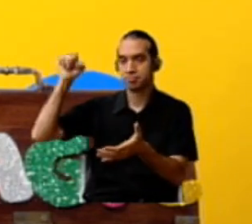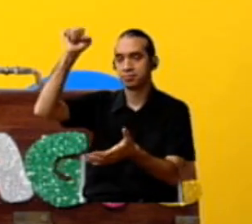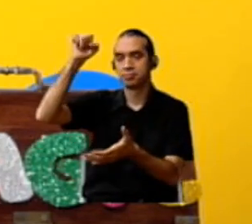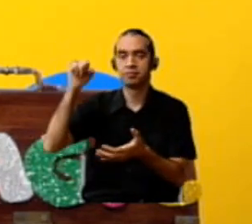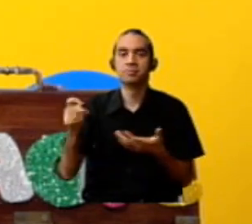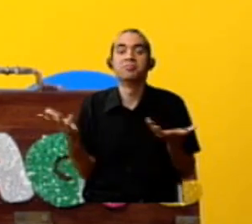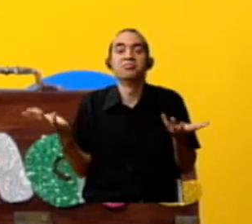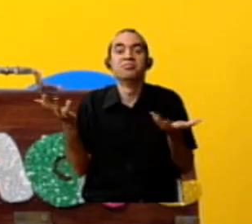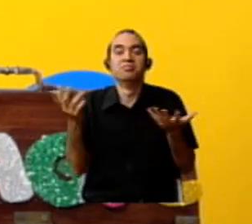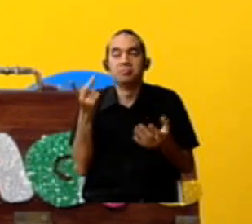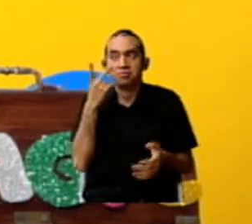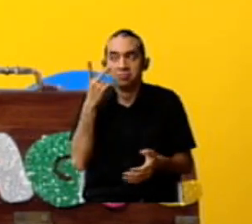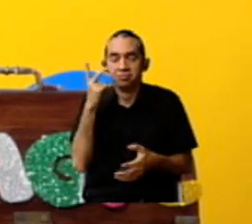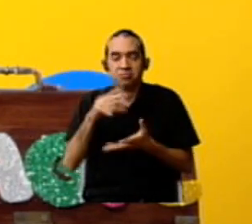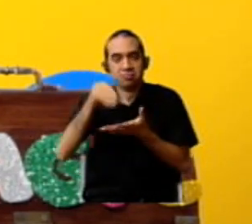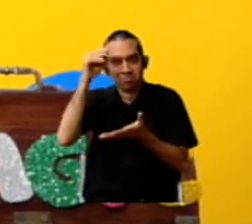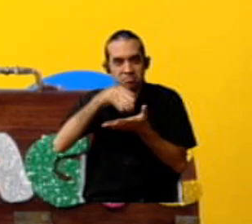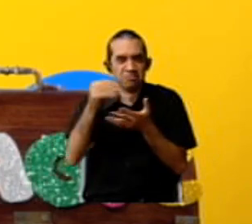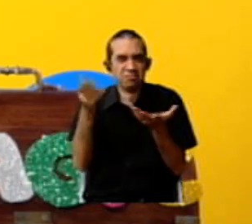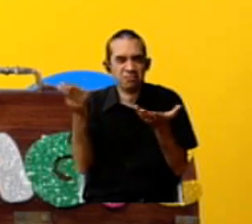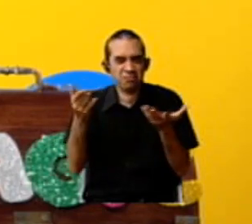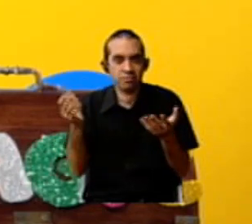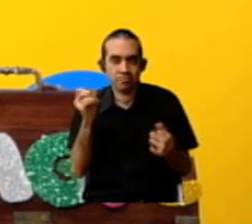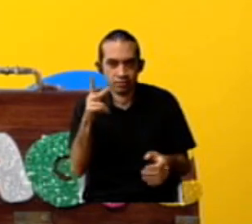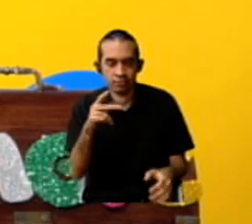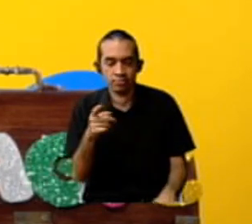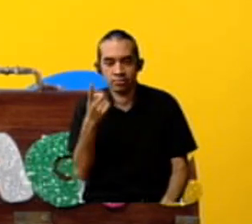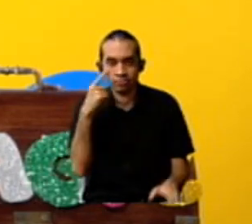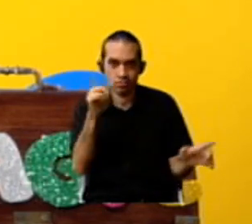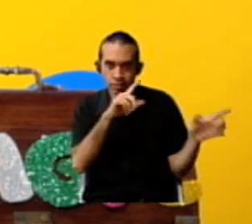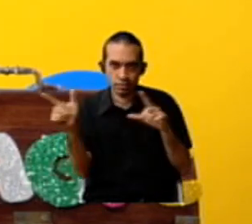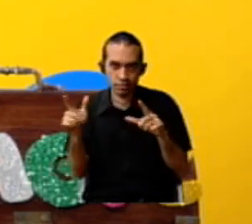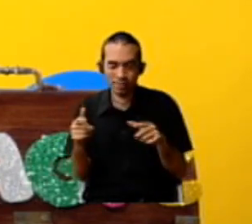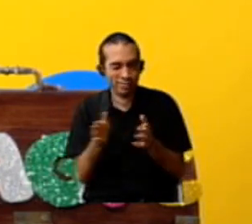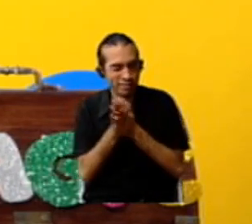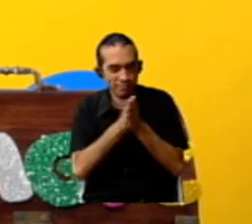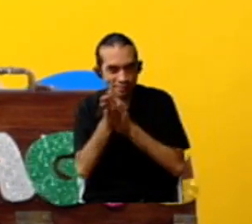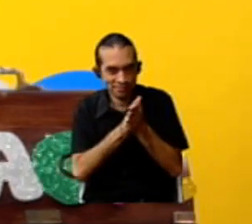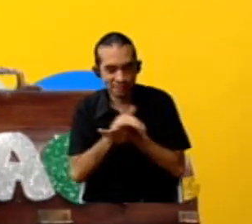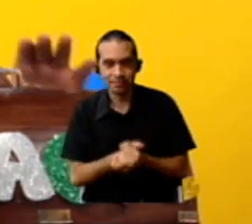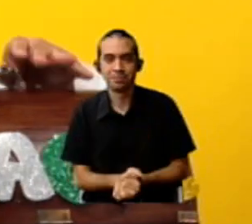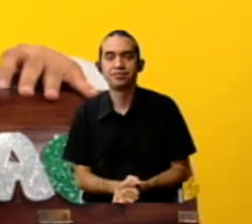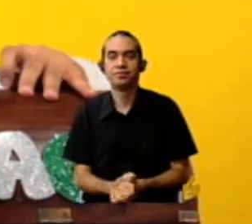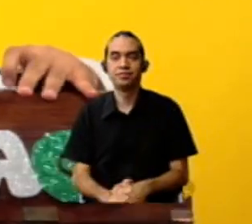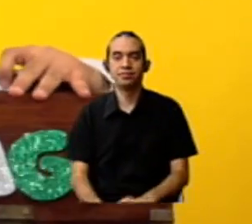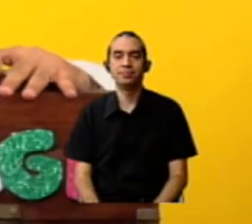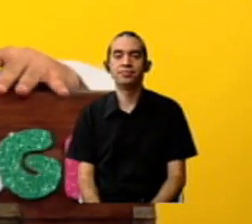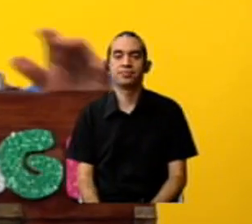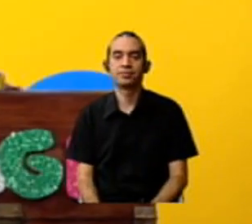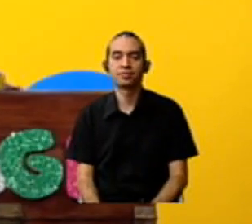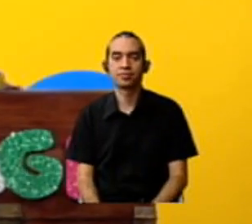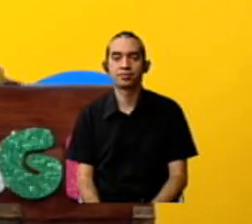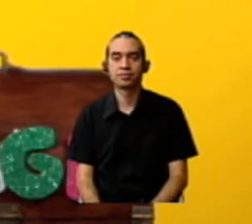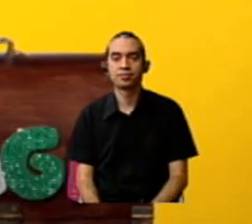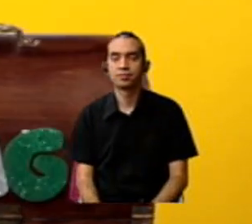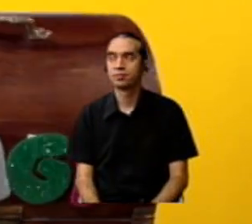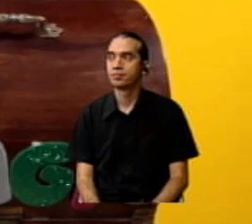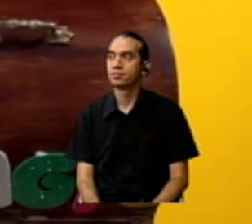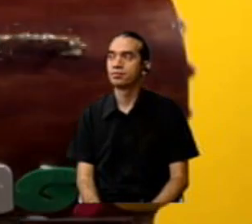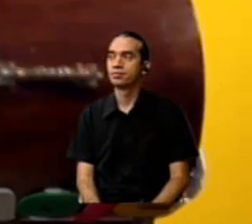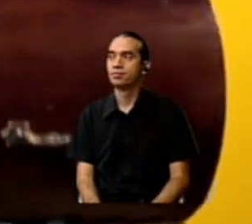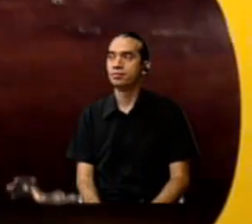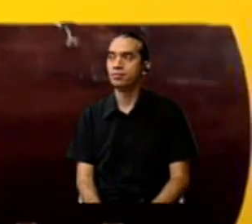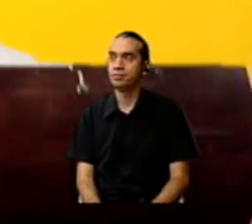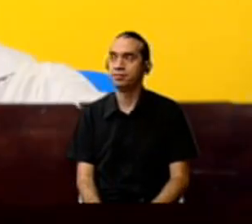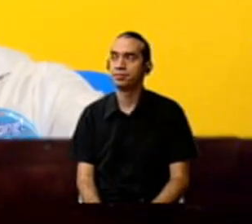what we are going to learn, Charlie, okay? Ready? Here we go. Let's see, Charlie. Okay, let's see what we